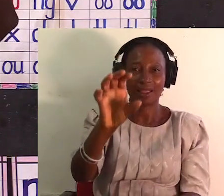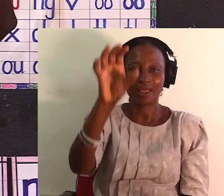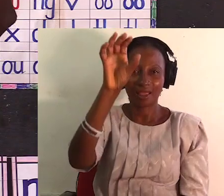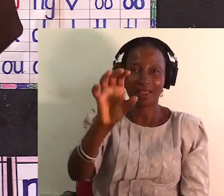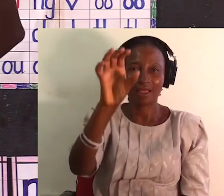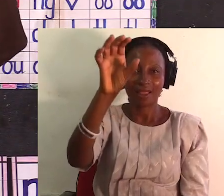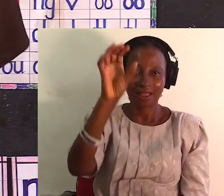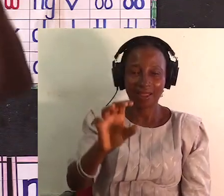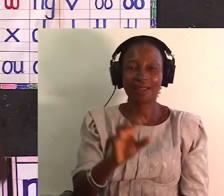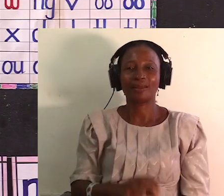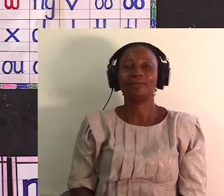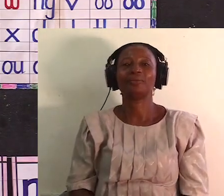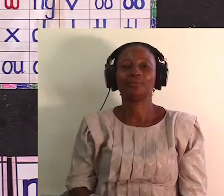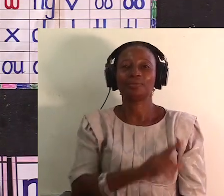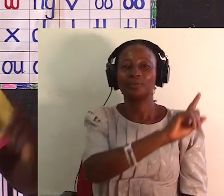castanets.